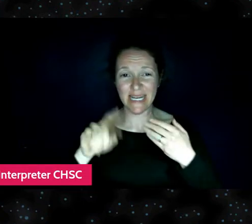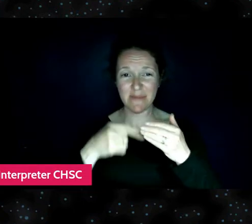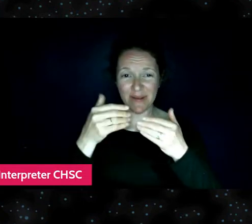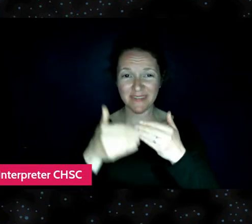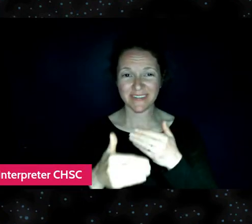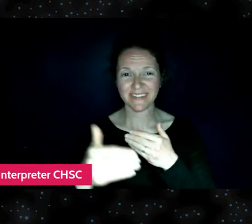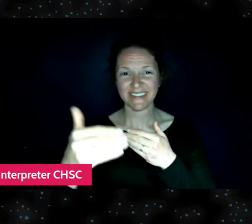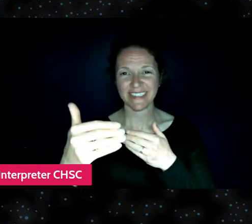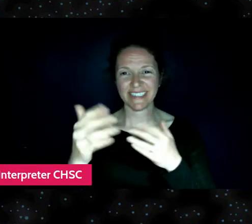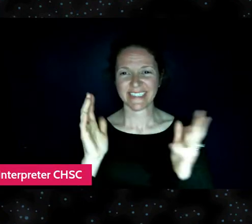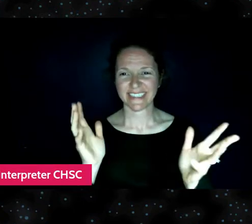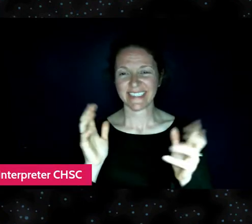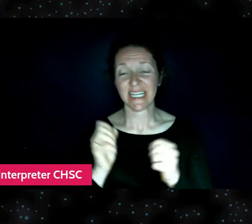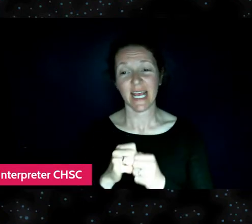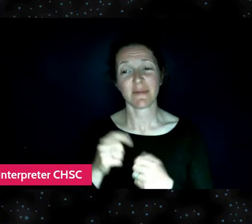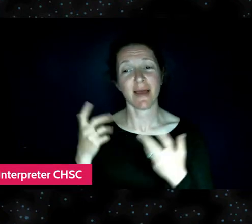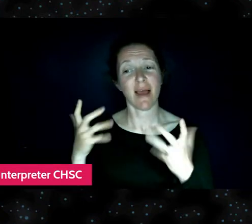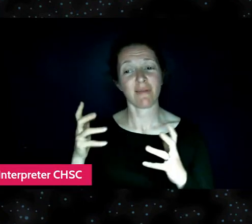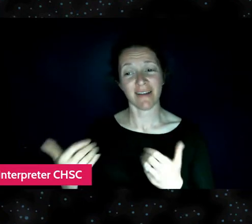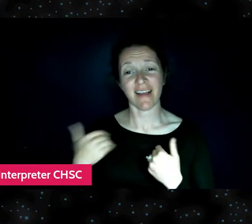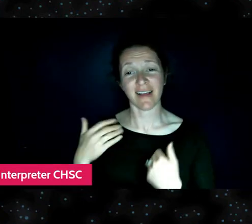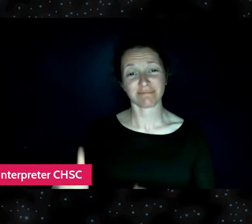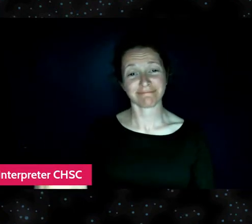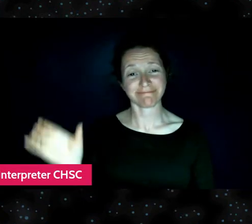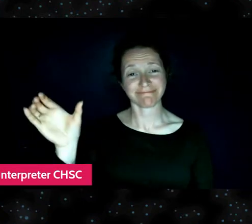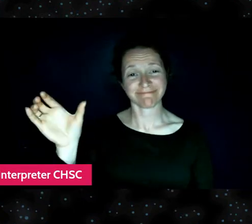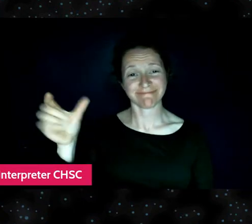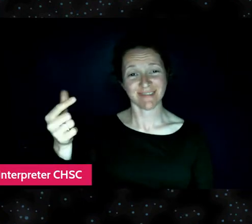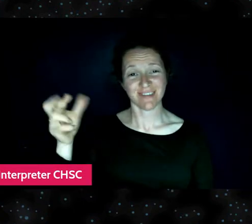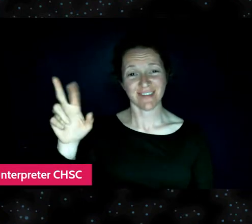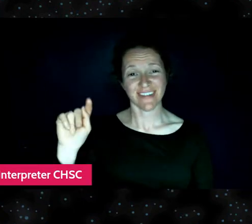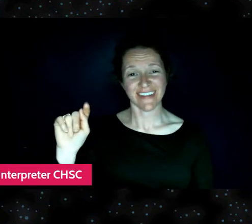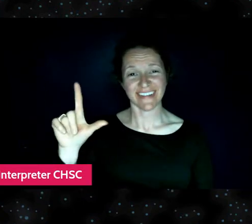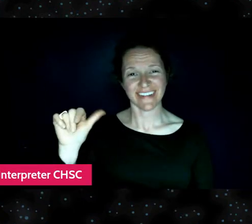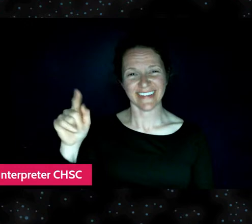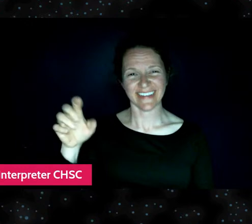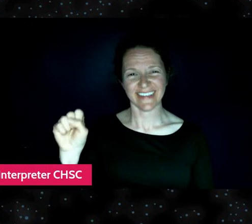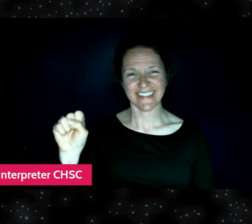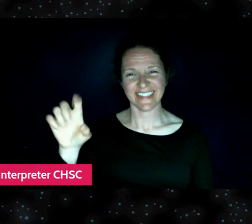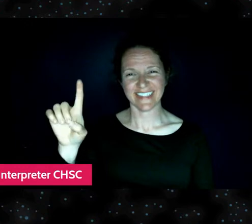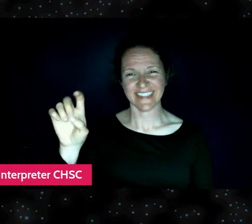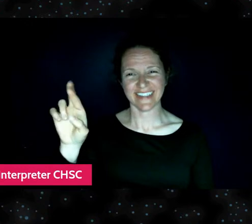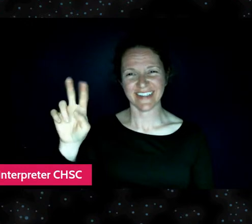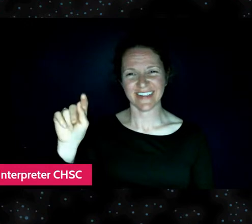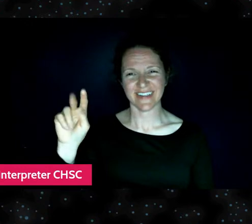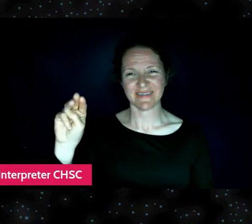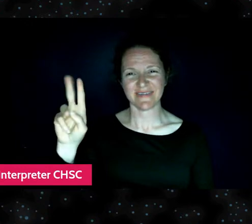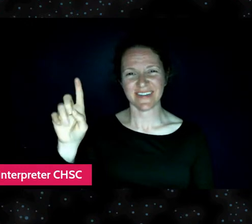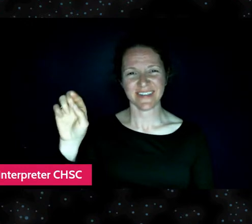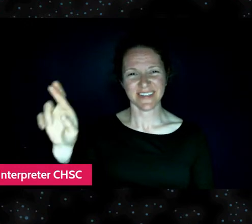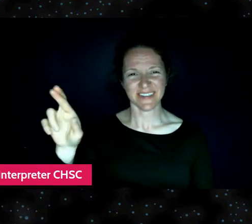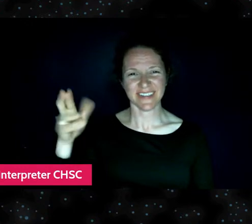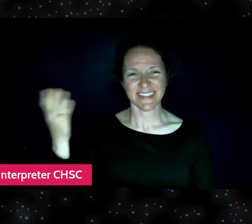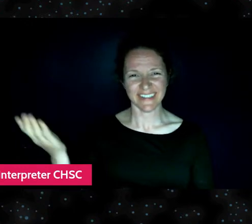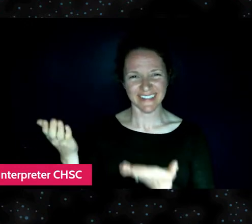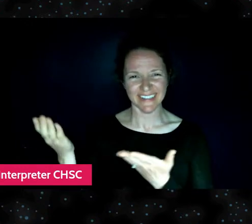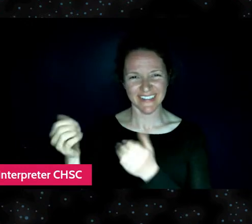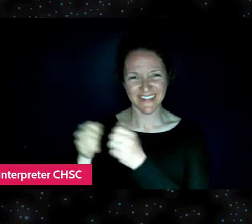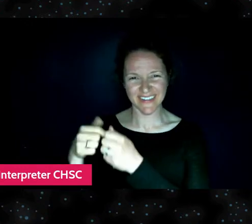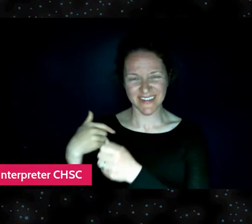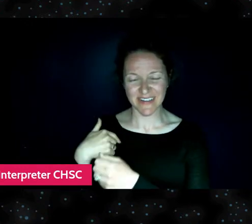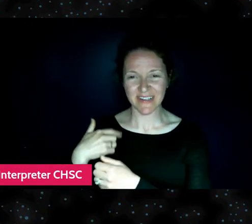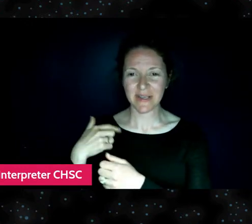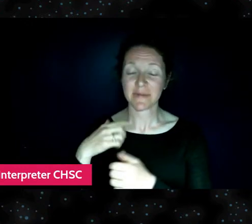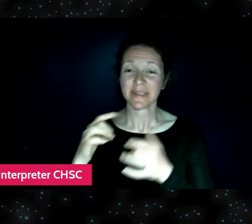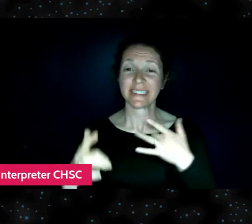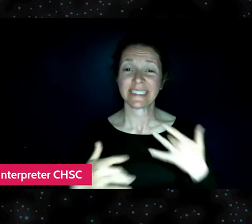I am a step ahead. I've already got my Great Lakes Dortmunder with me, and I'm really excited to introduce